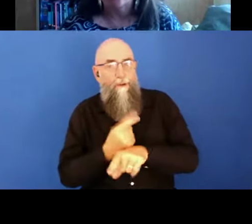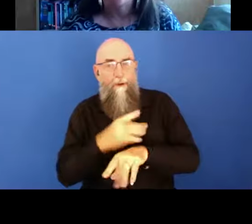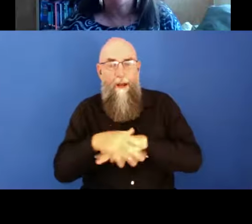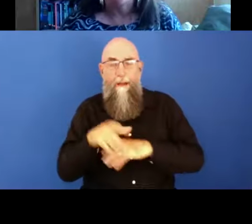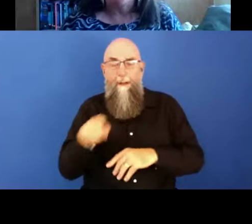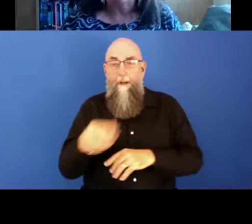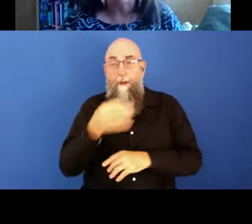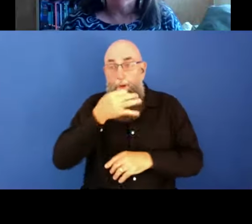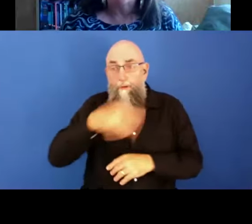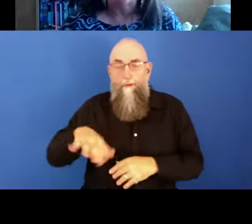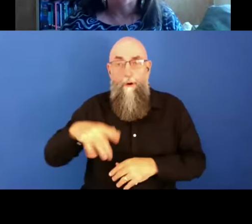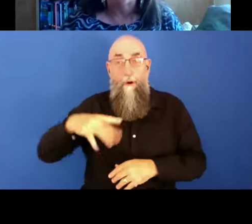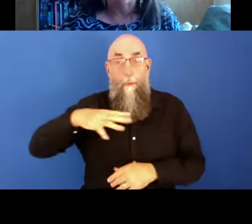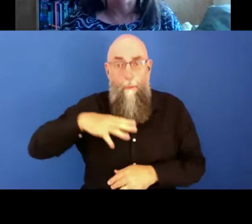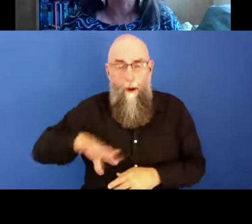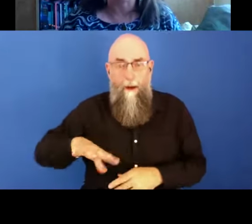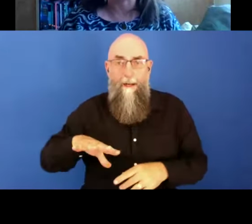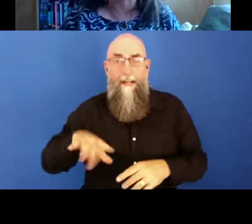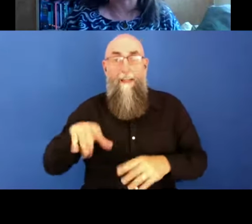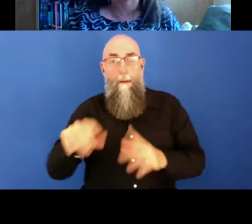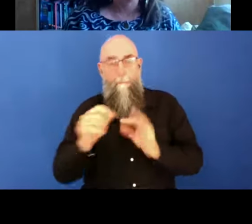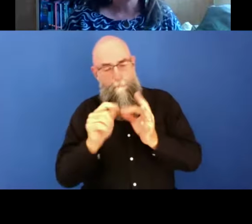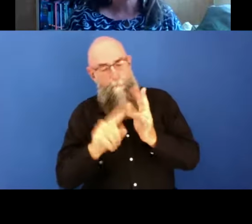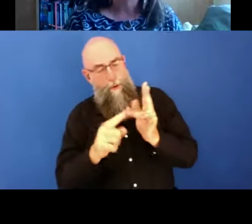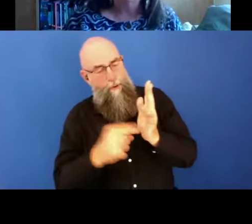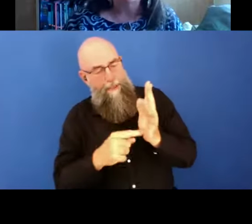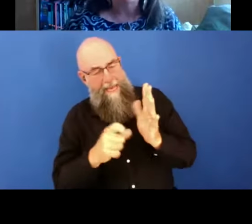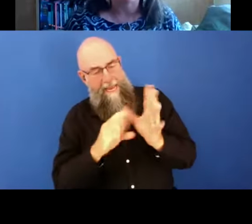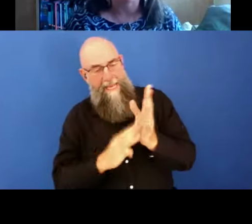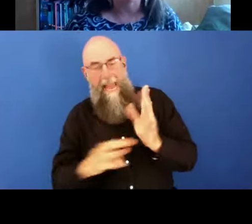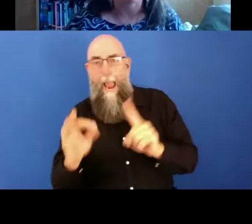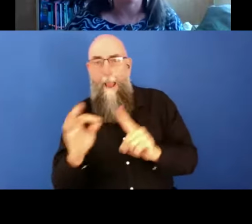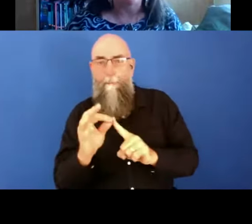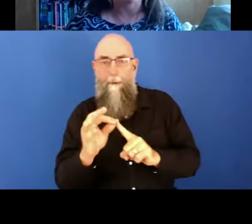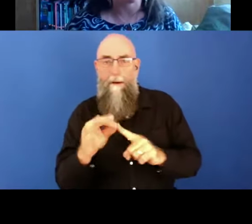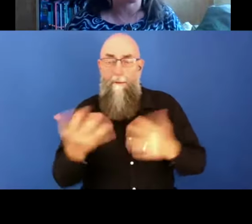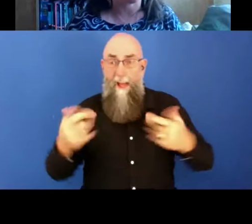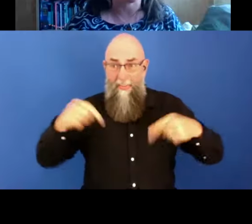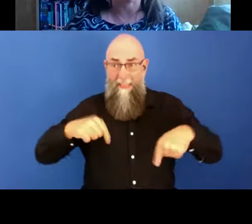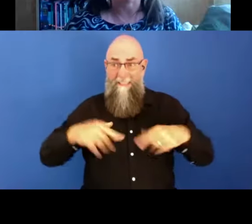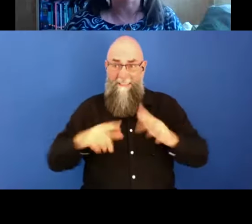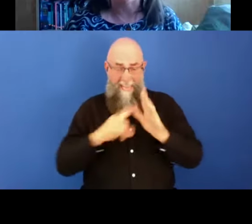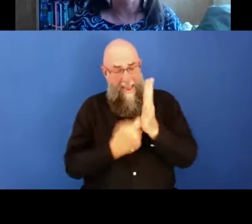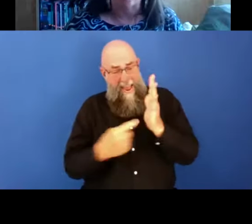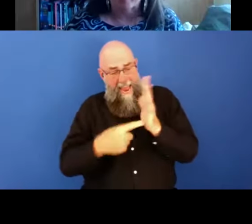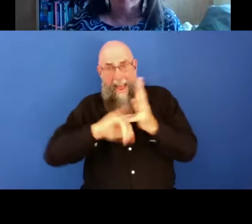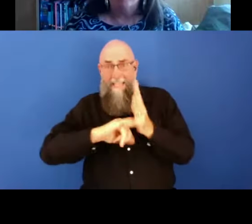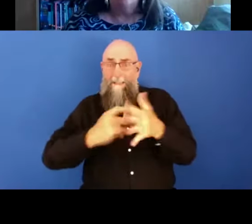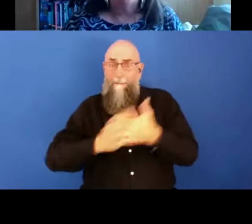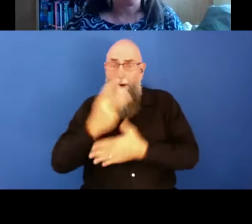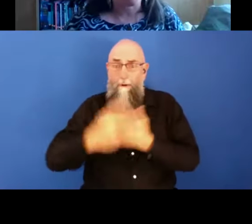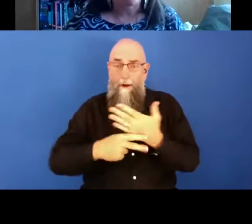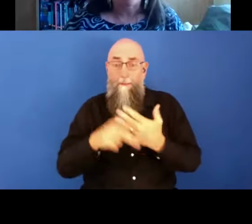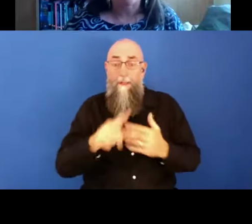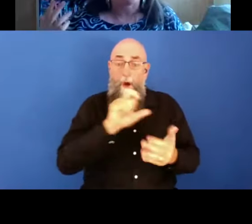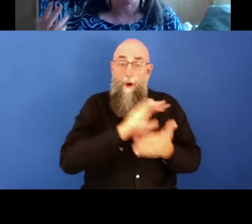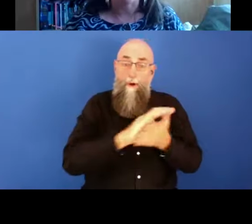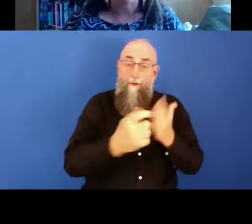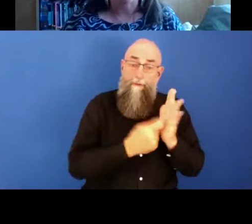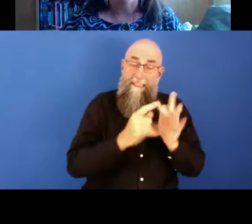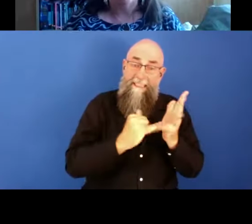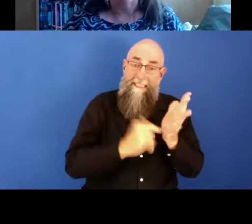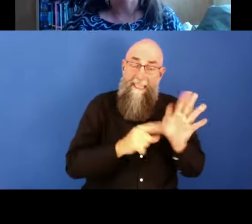camp and it's an arts program that you're coming so so christy and luke had this really really open friday night